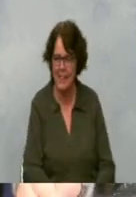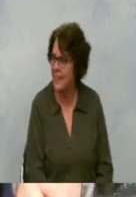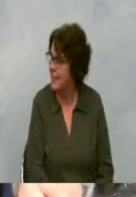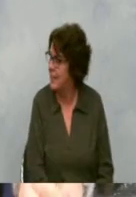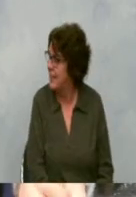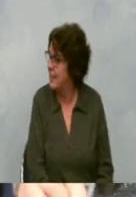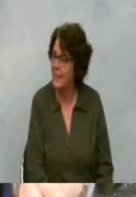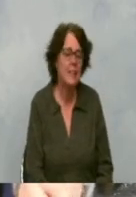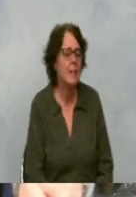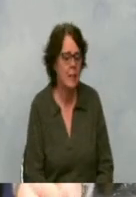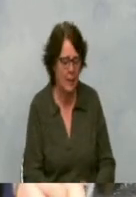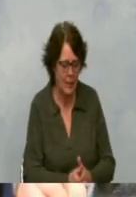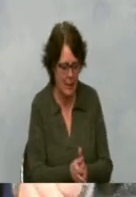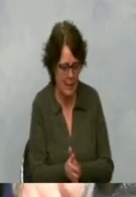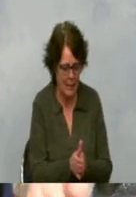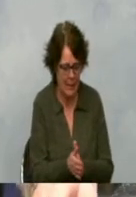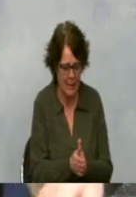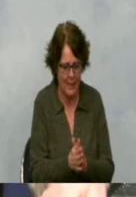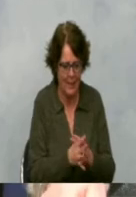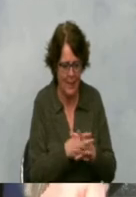the handcuffs I've got to bring.